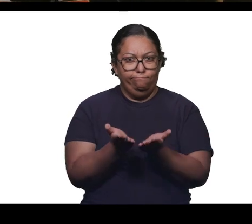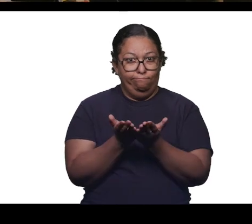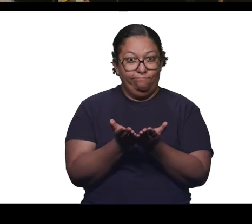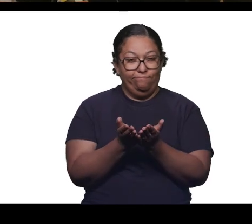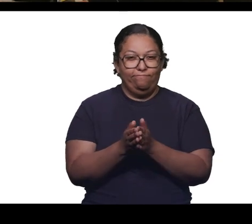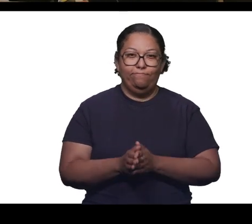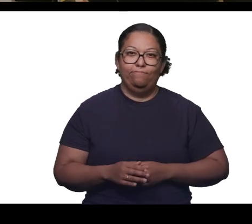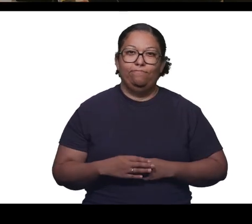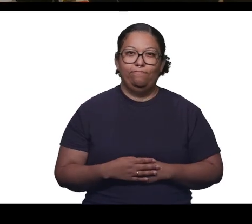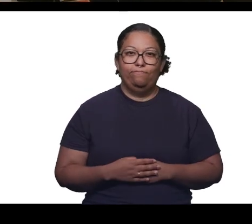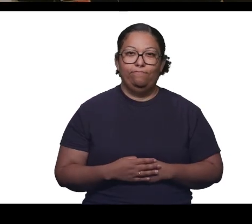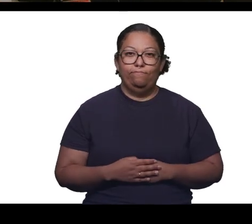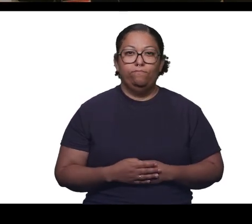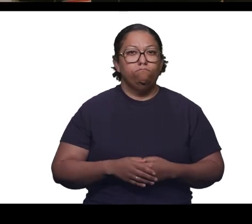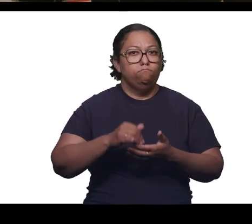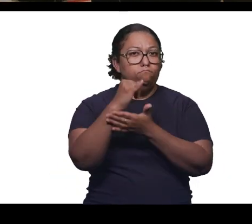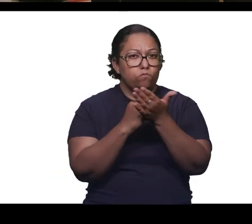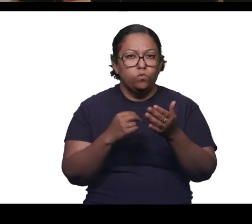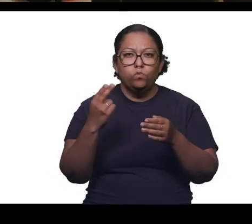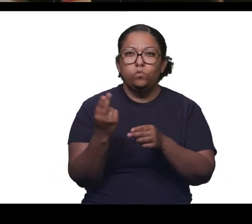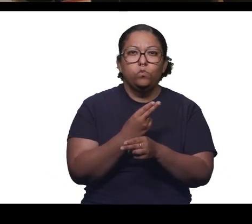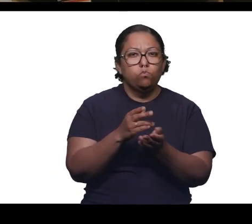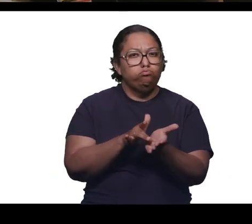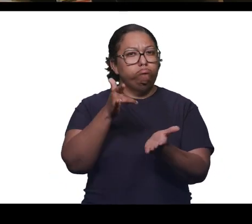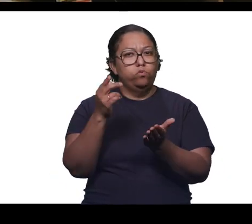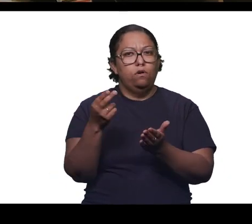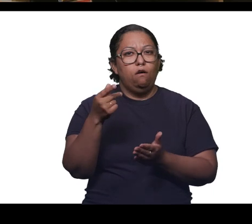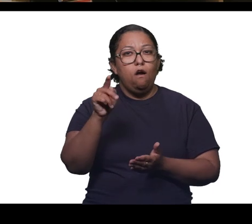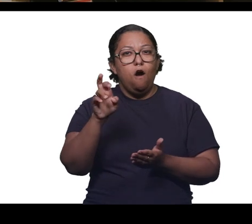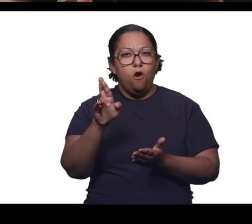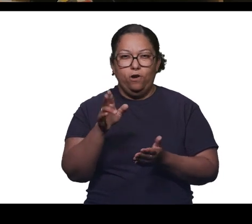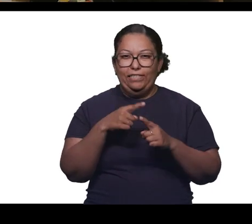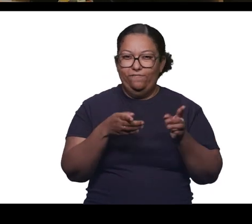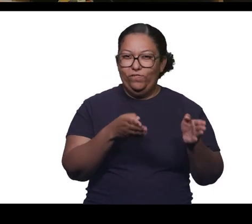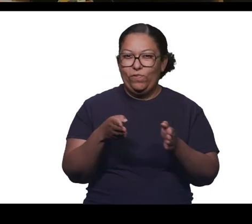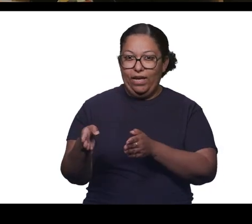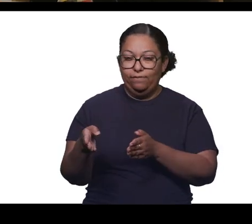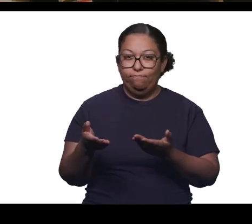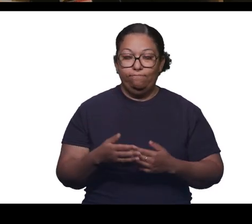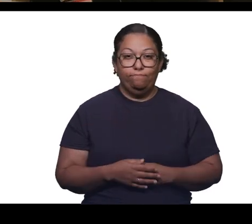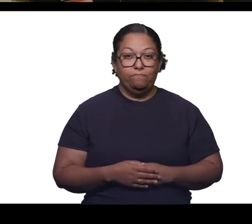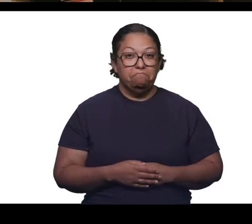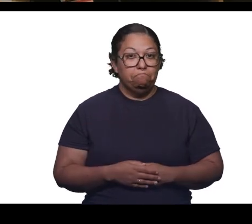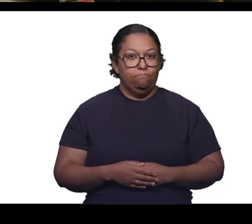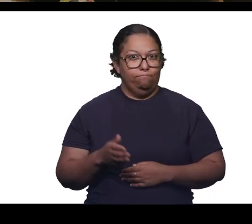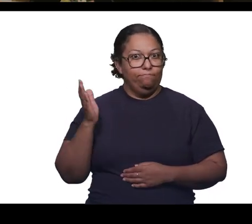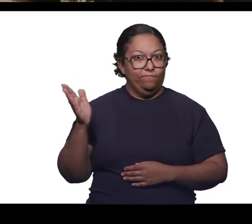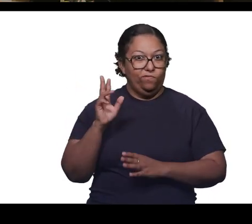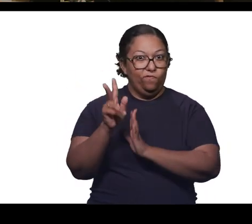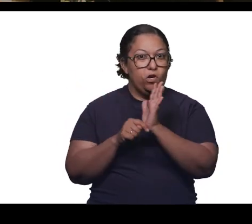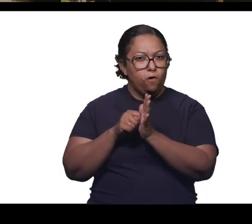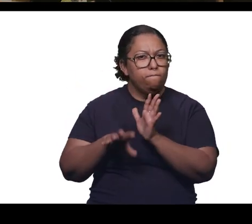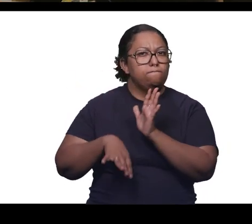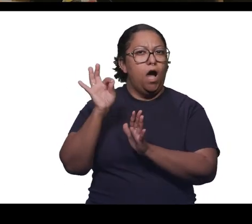illustrators have started to use the gutter in really interesting ways. This is actually a video that you can find on YouTube for a book called Yo Yes